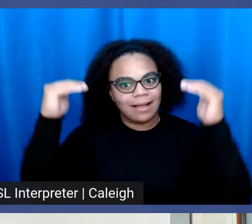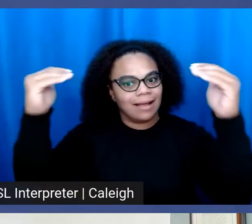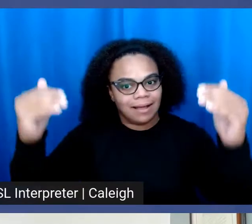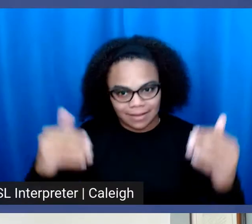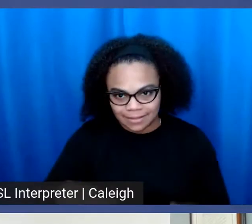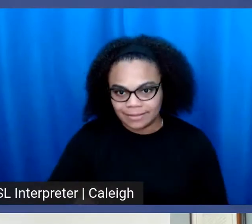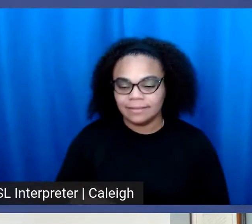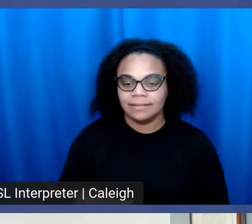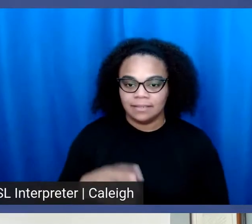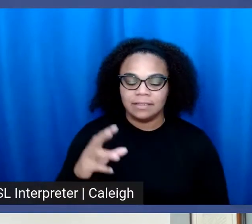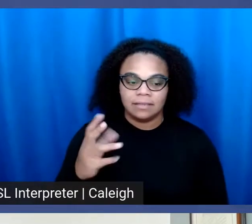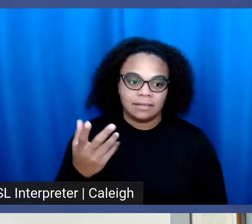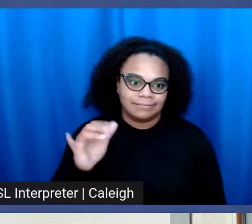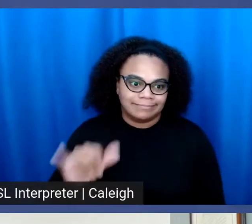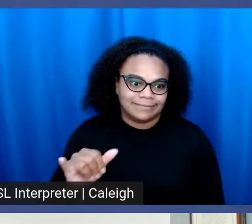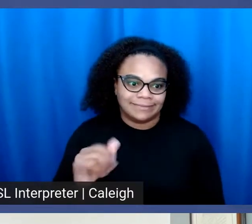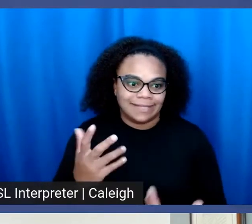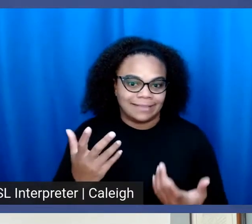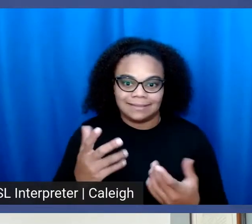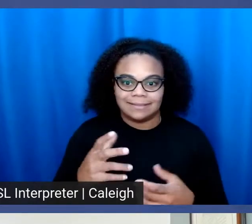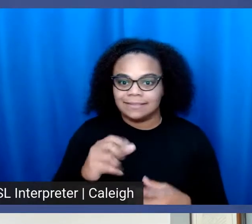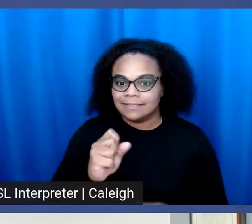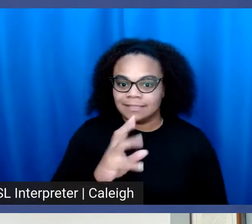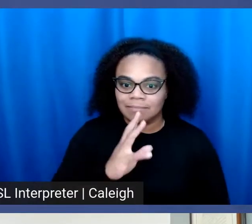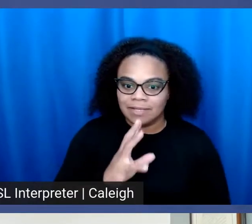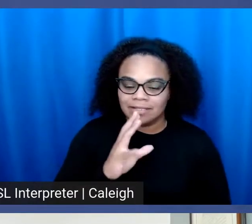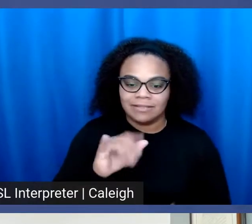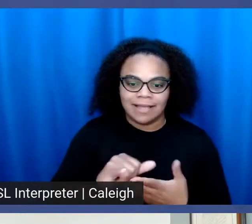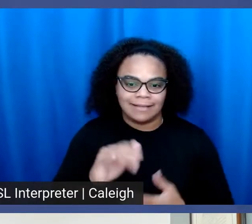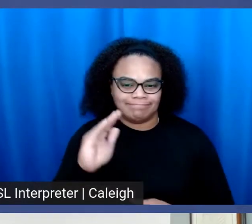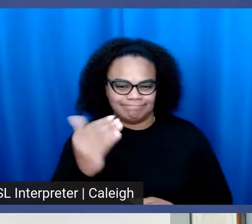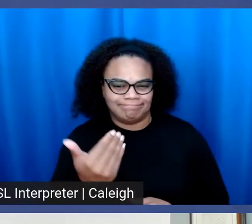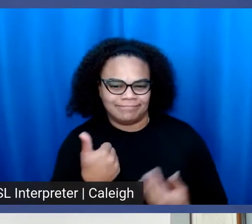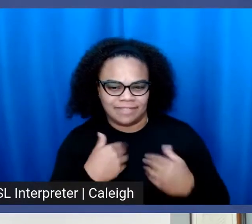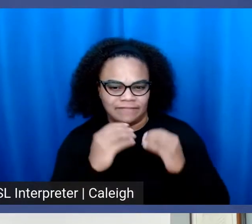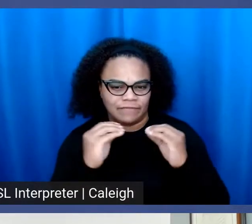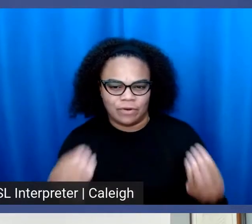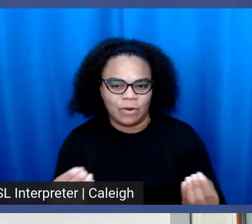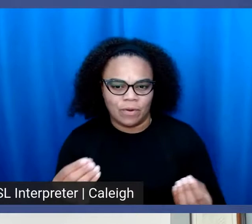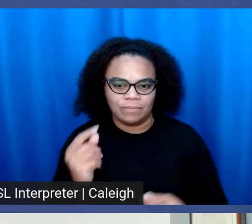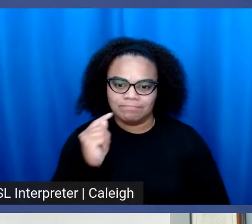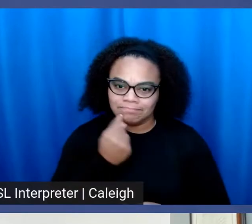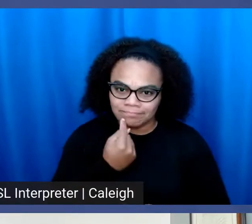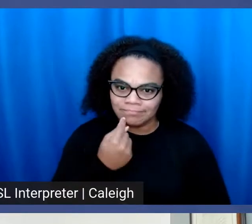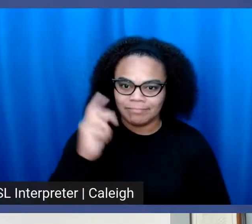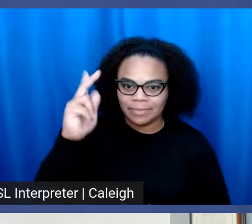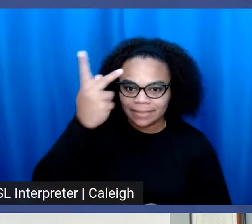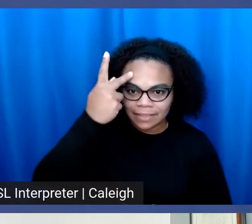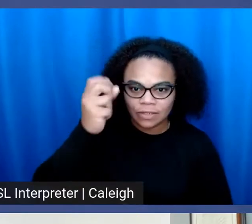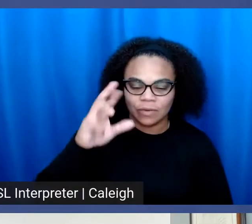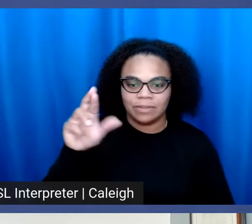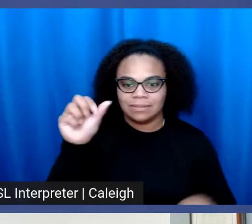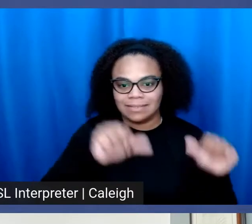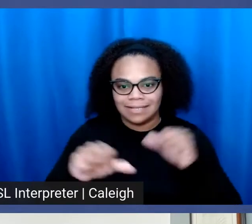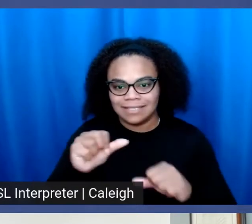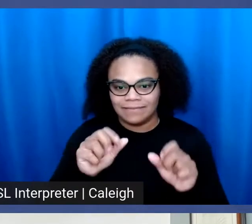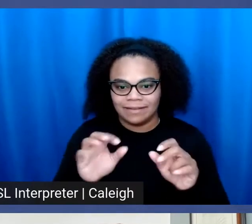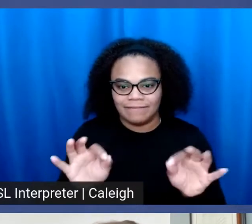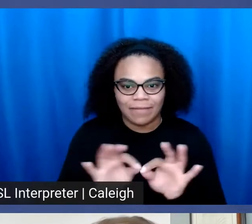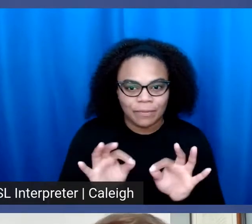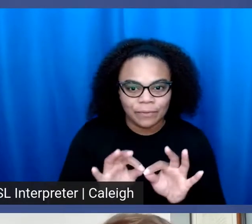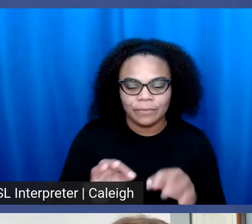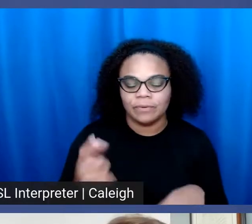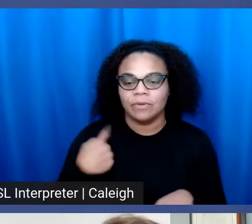that is published that lacks serious literary, artistic, political, scientific value. As we wrote in our